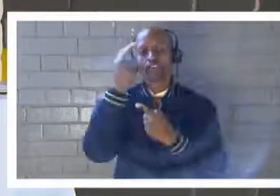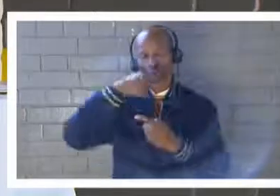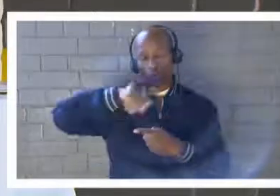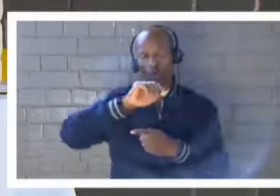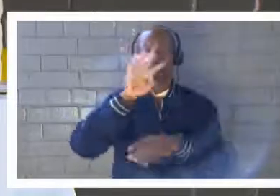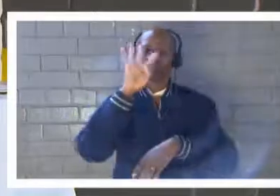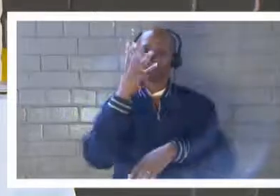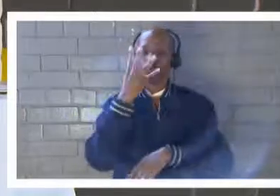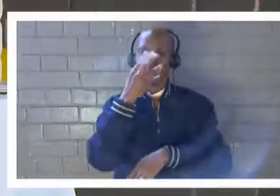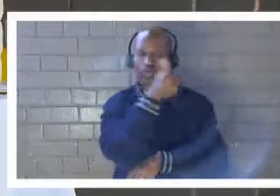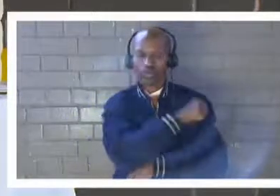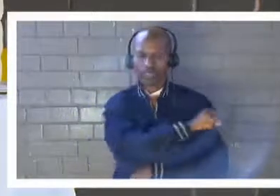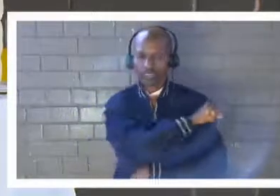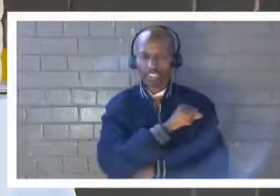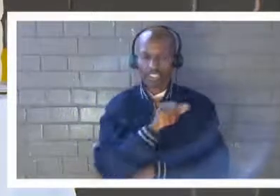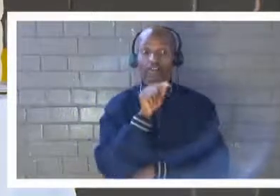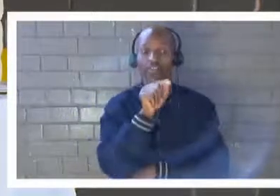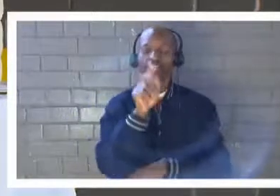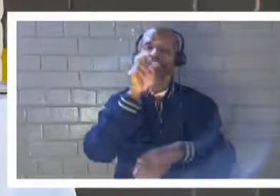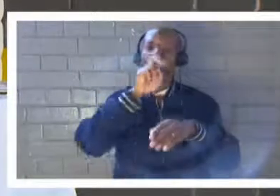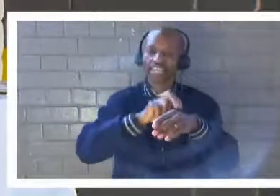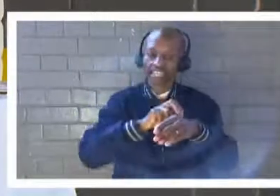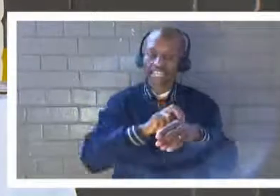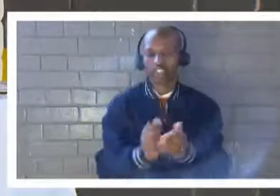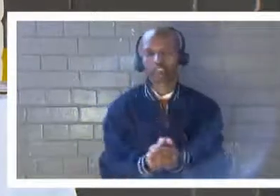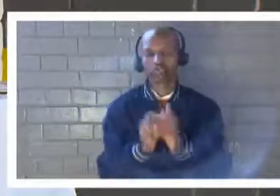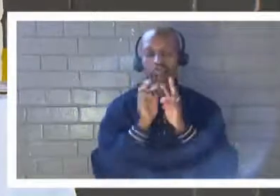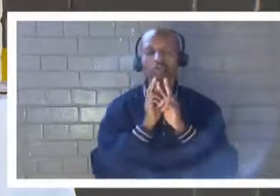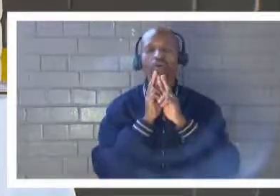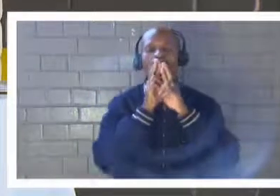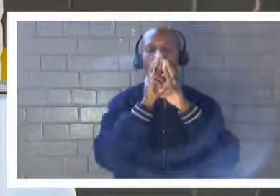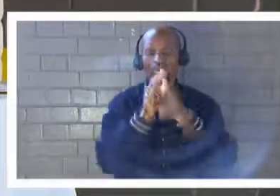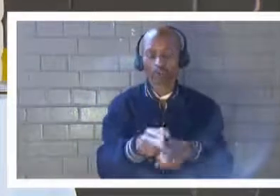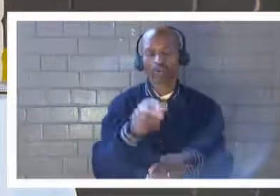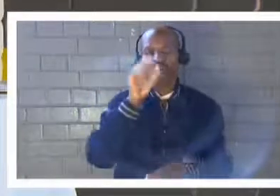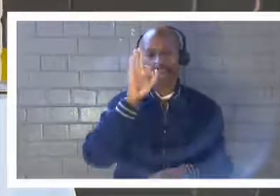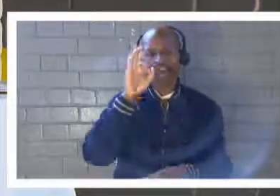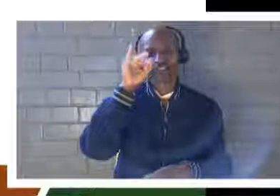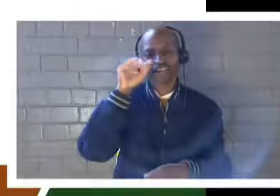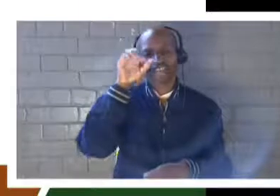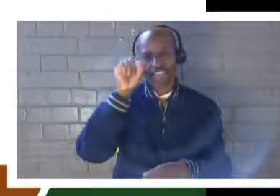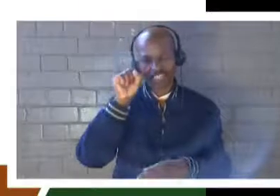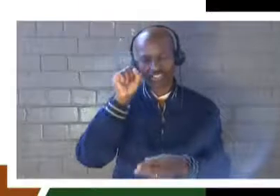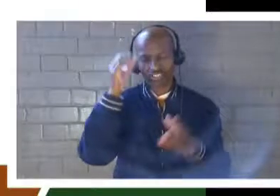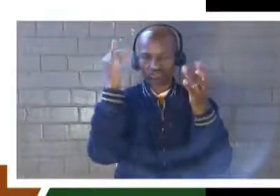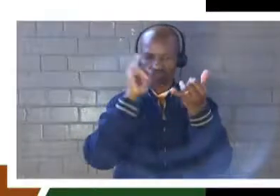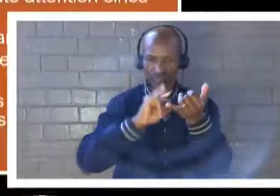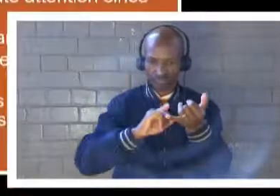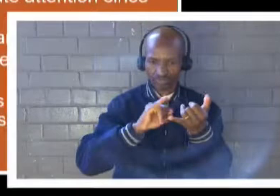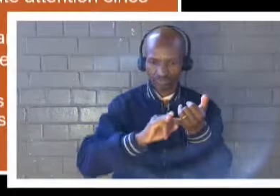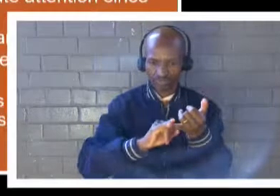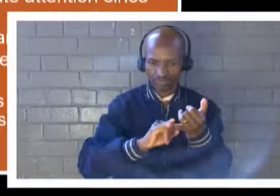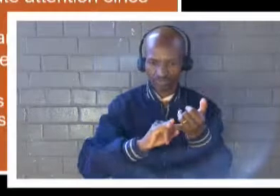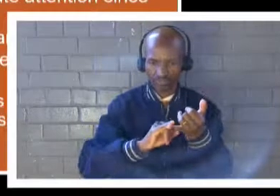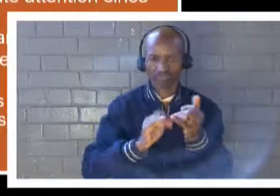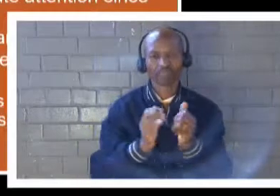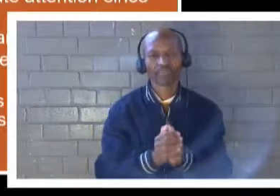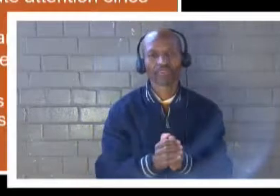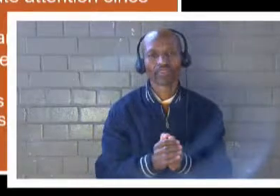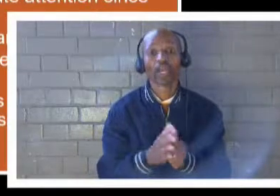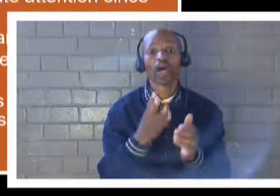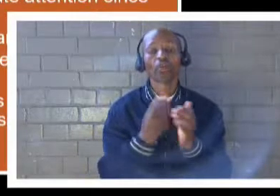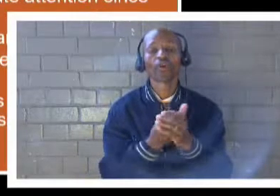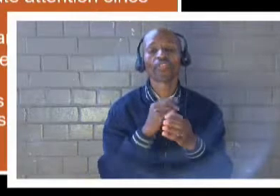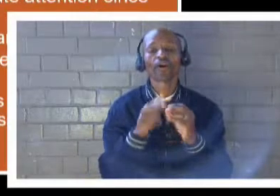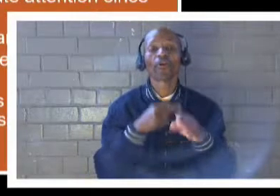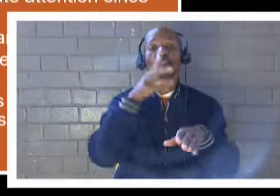4 hospitals that seek to directly respond to the FIS subject. With